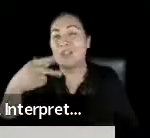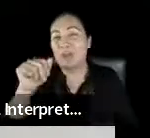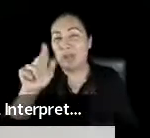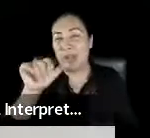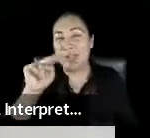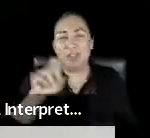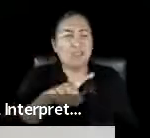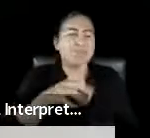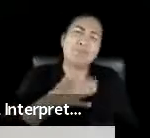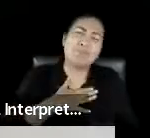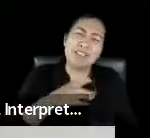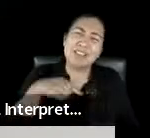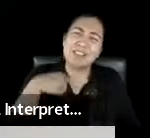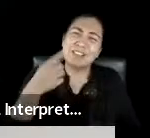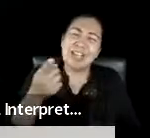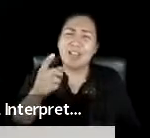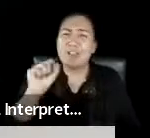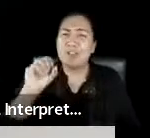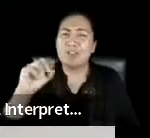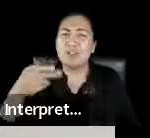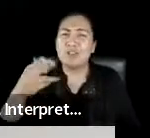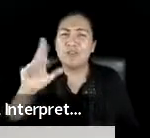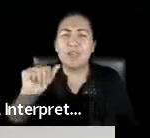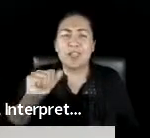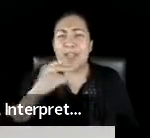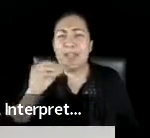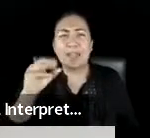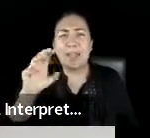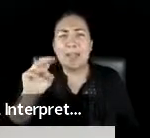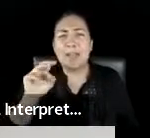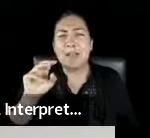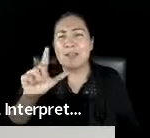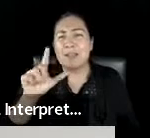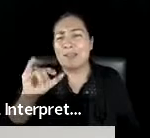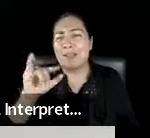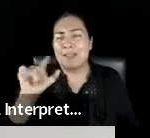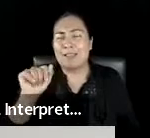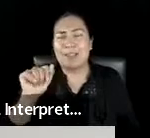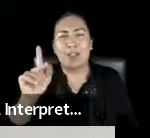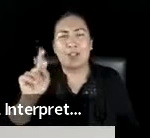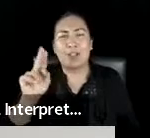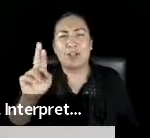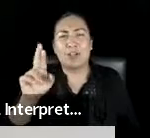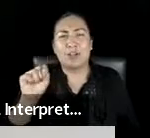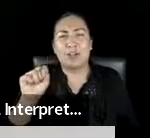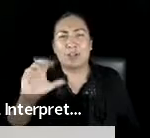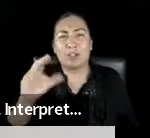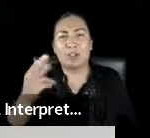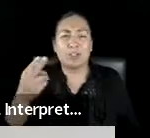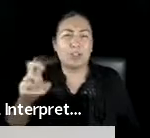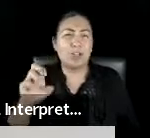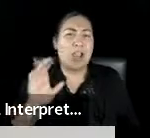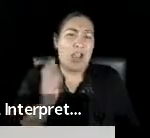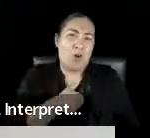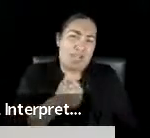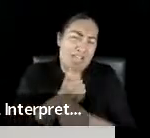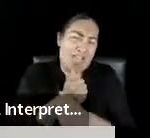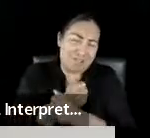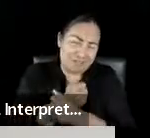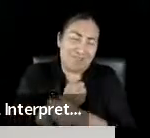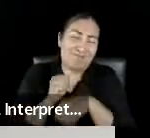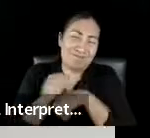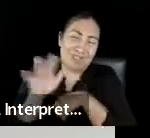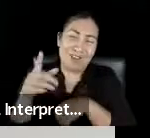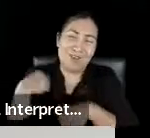our love to Sophia, Ms. Kirch, and just again, thank you for participating. Thank you for showing up, and we're just so just impressed with